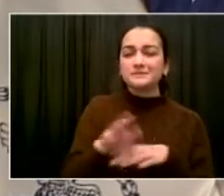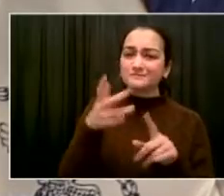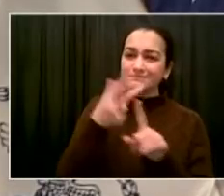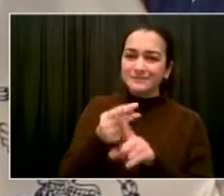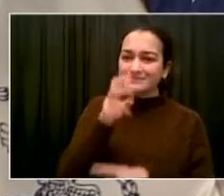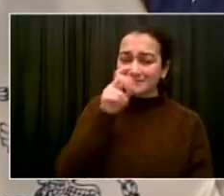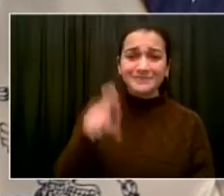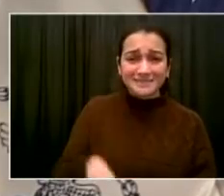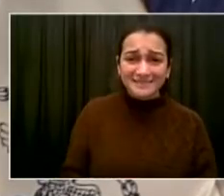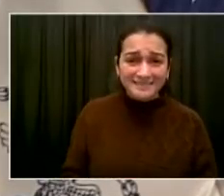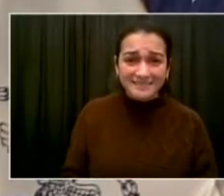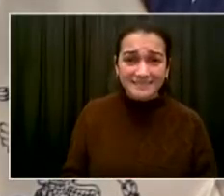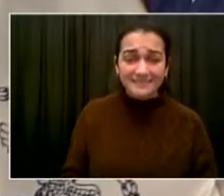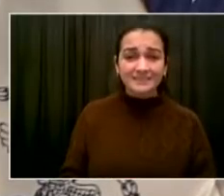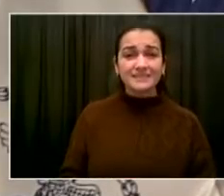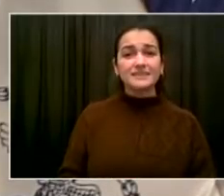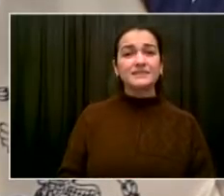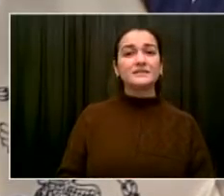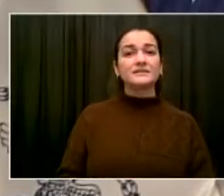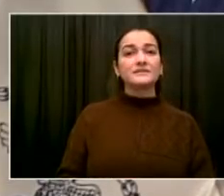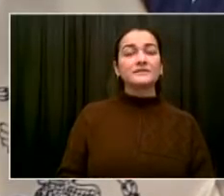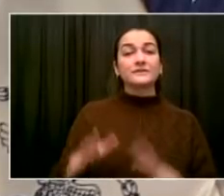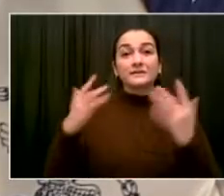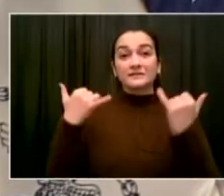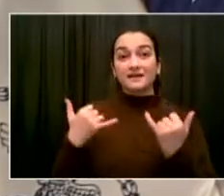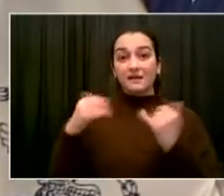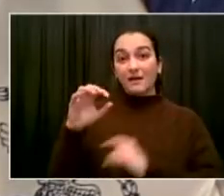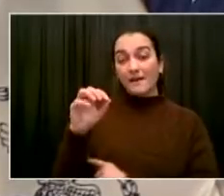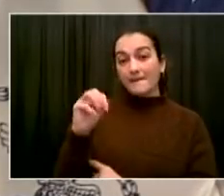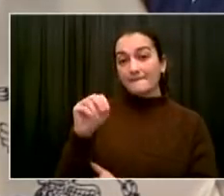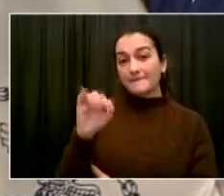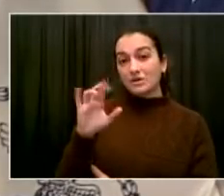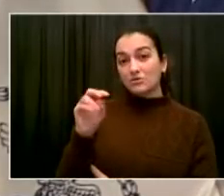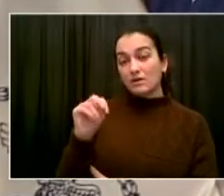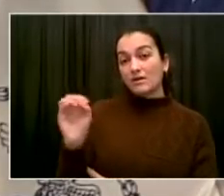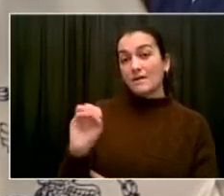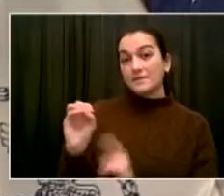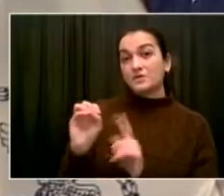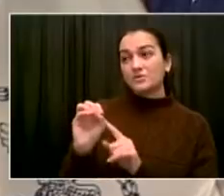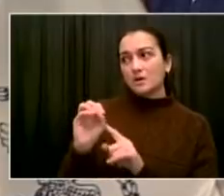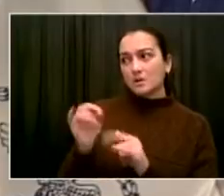expected in terms of Omicron, and the mandates are more important than ever. Go ahead, Sam.